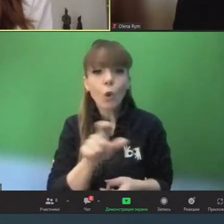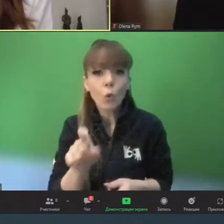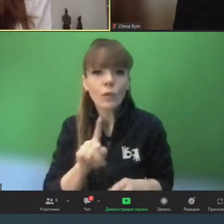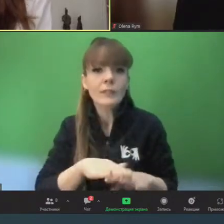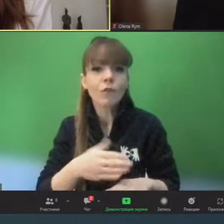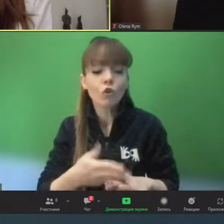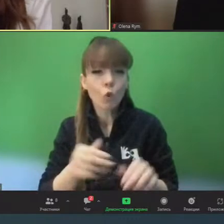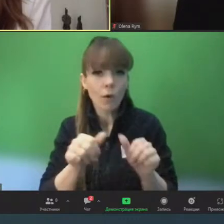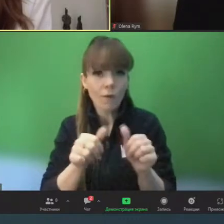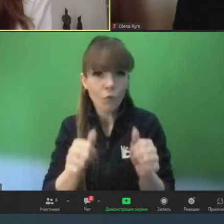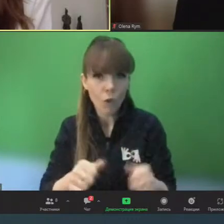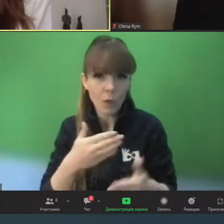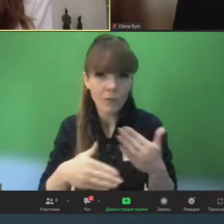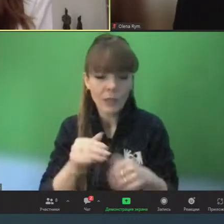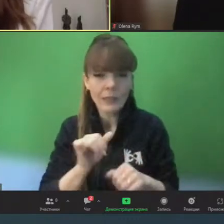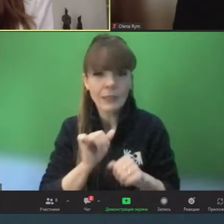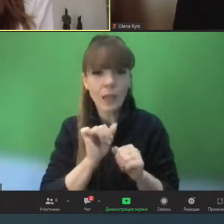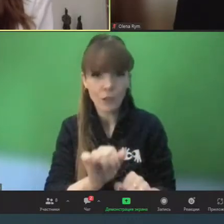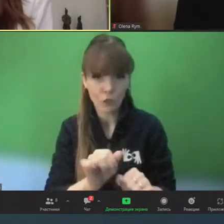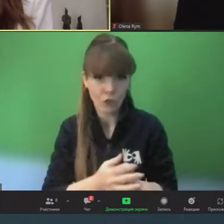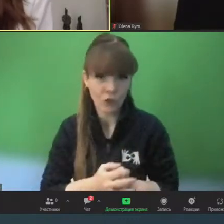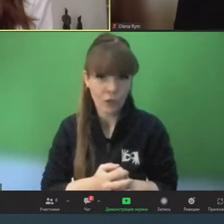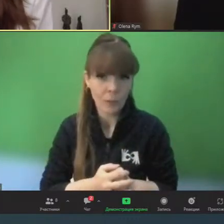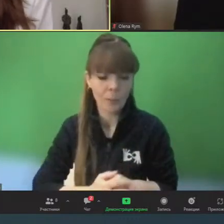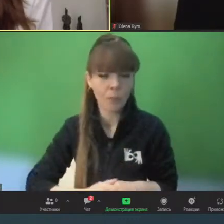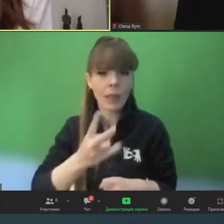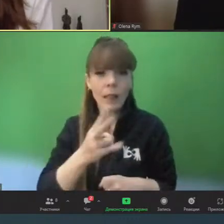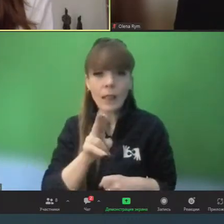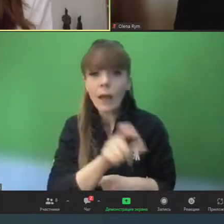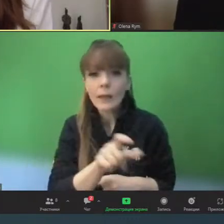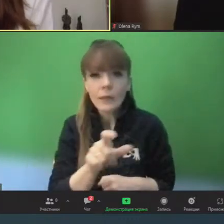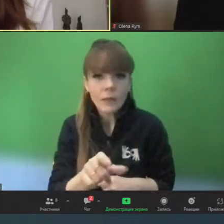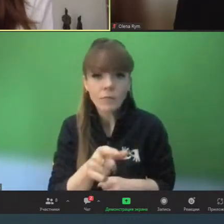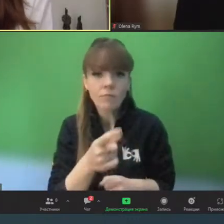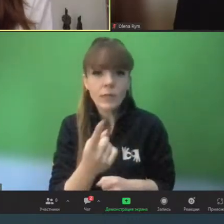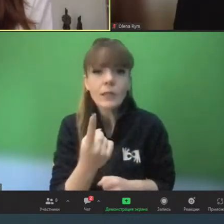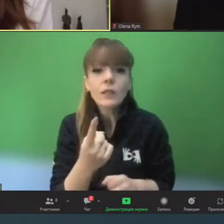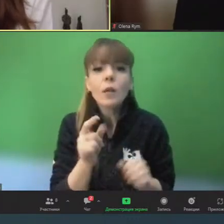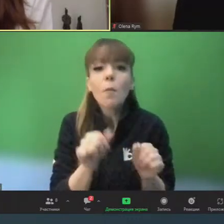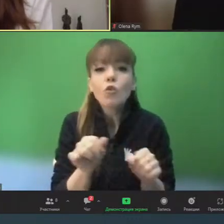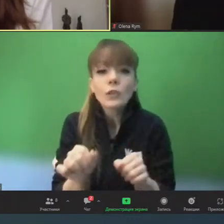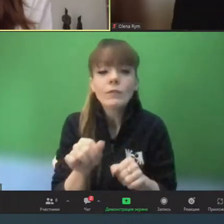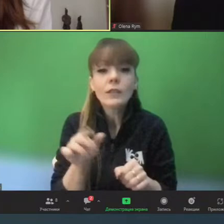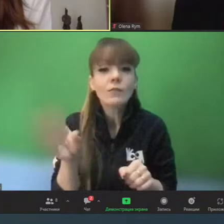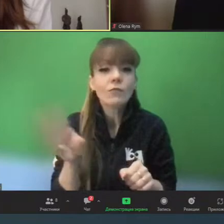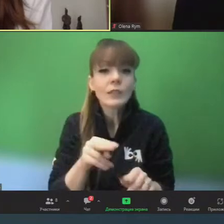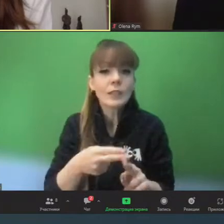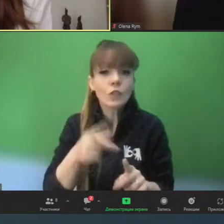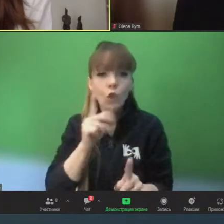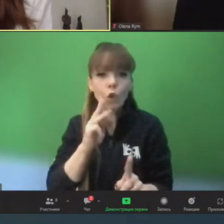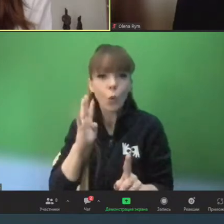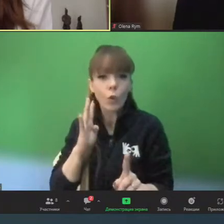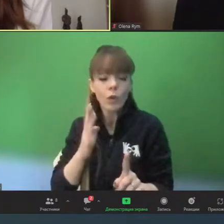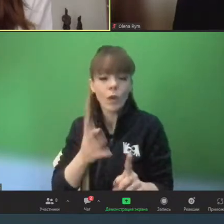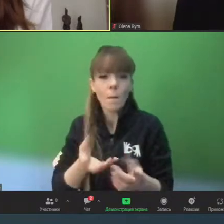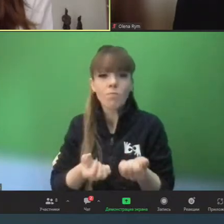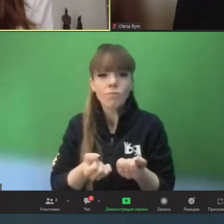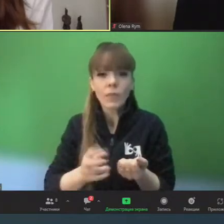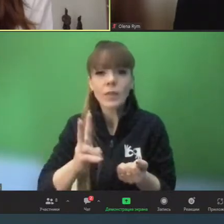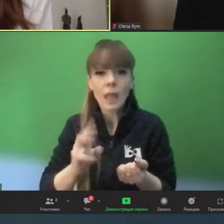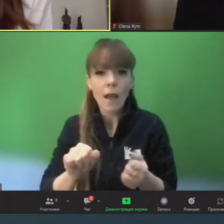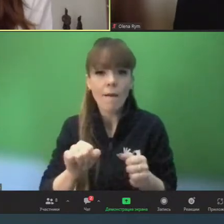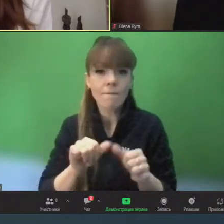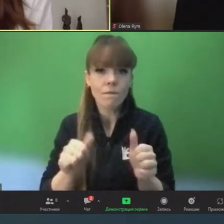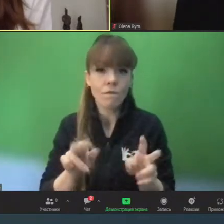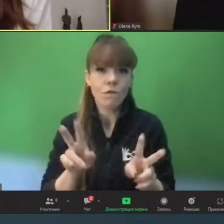are in no place to say that we know how many disabled persons there are. People have been spending their